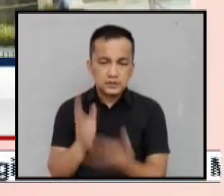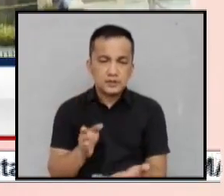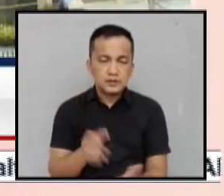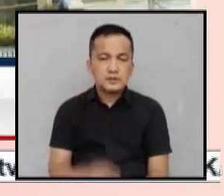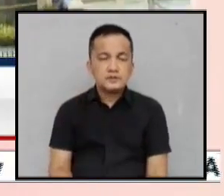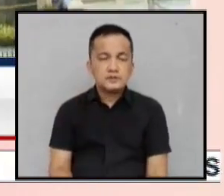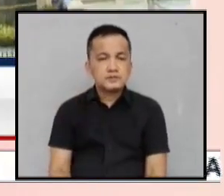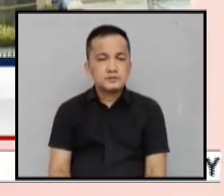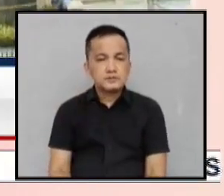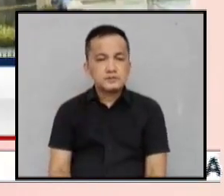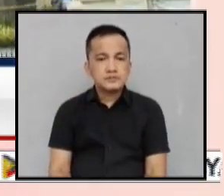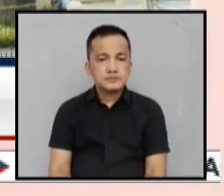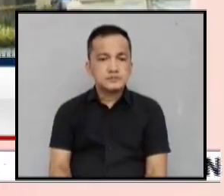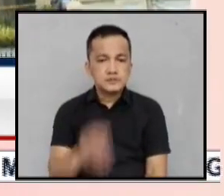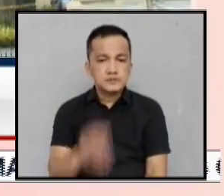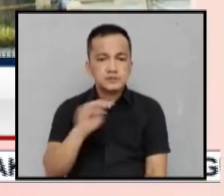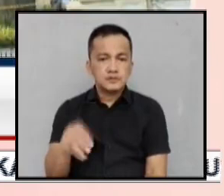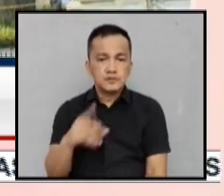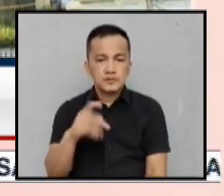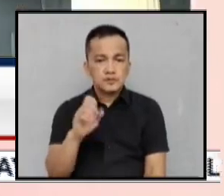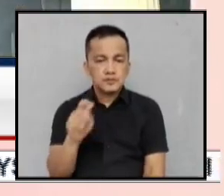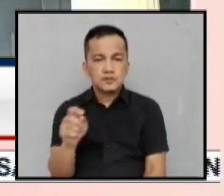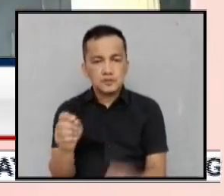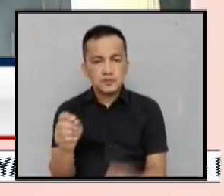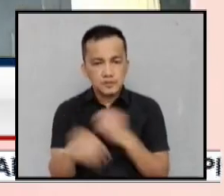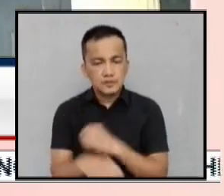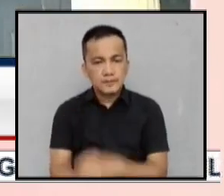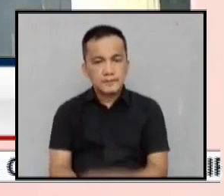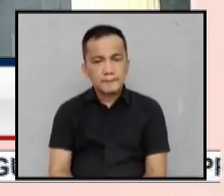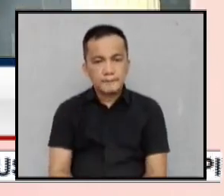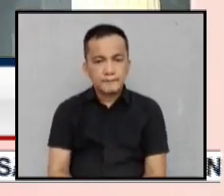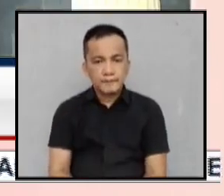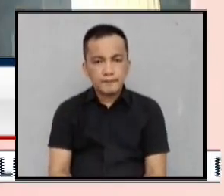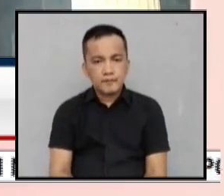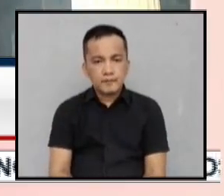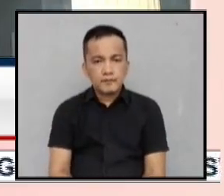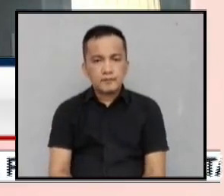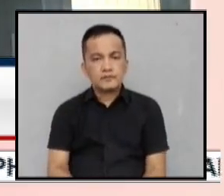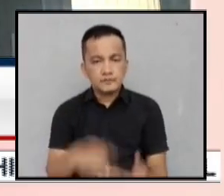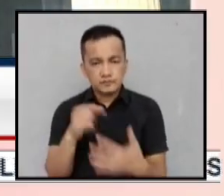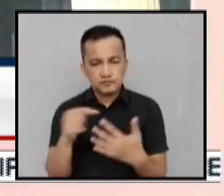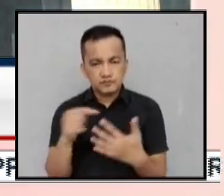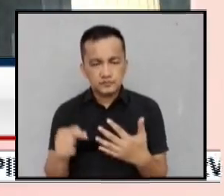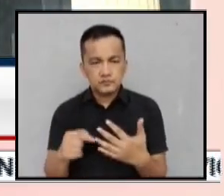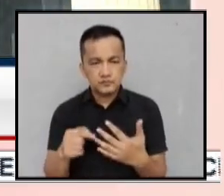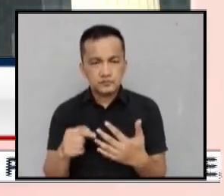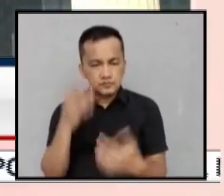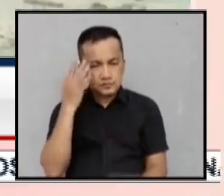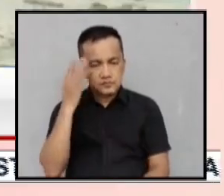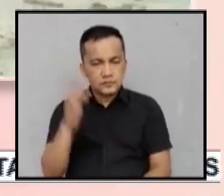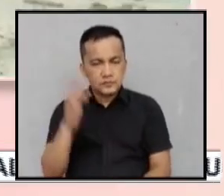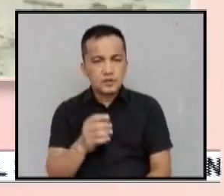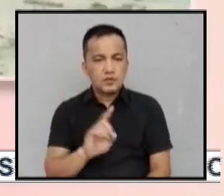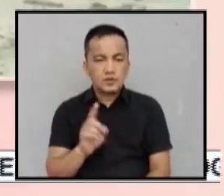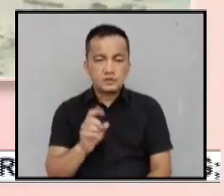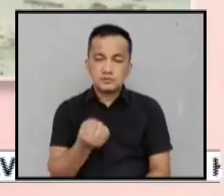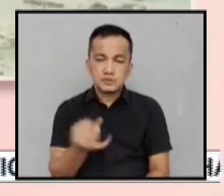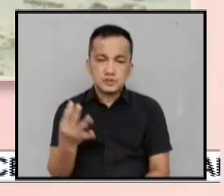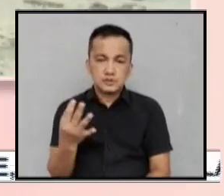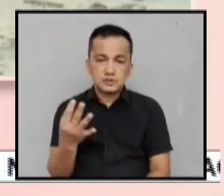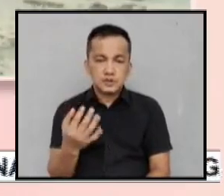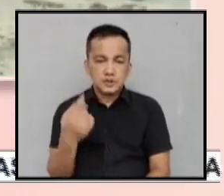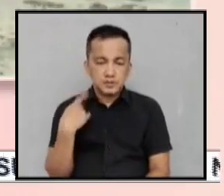the Manila Post Office. Kung ano yung pang Manila, malalaman naman natin kung anong inventory at saka kung may magka-claim